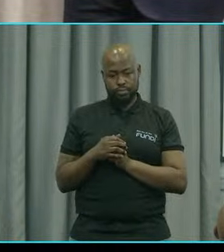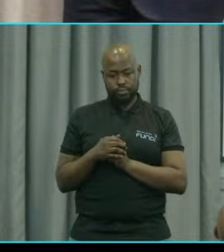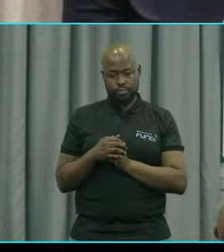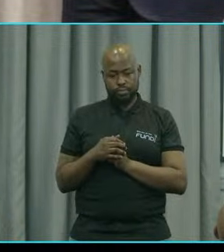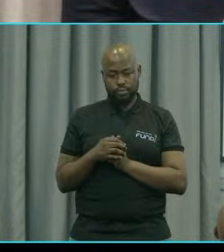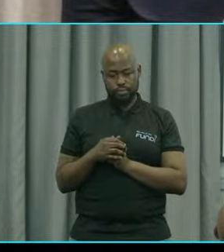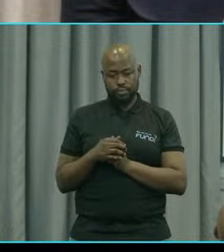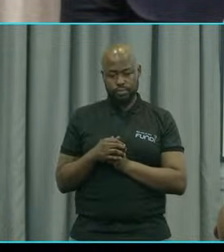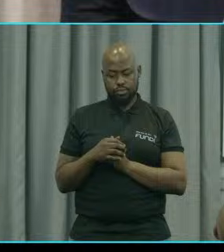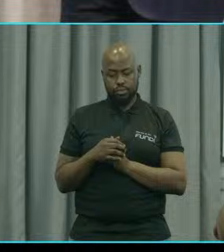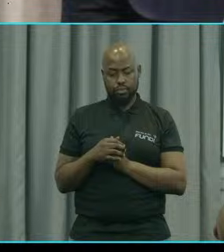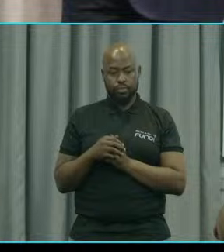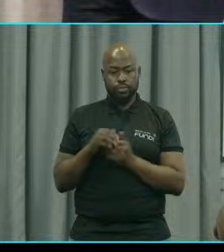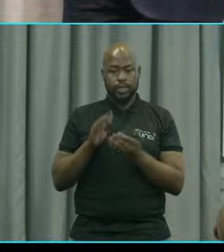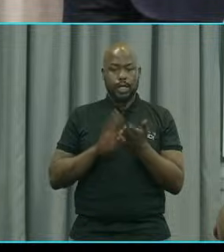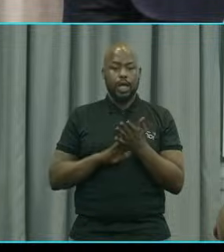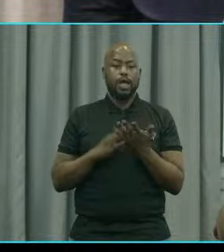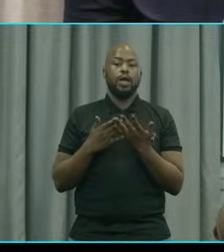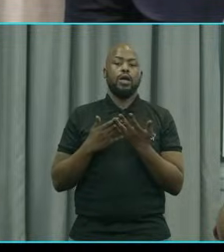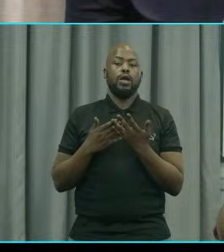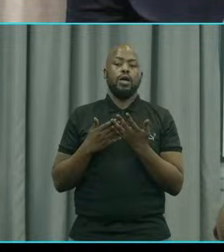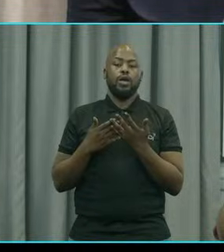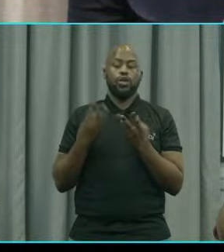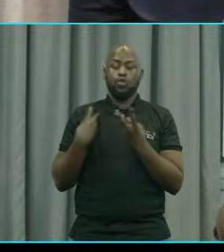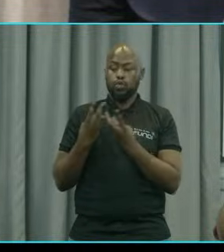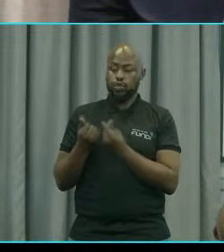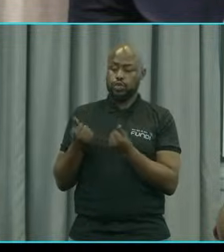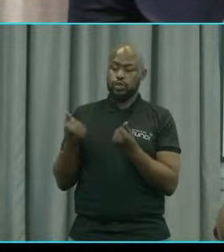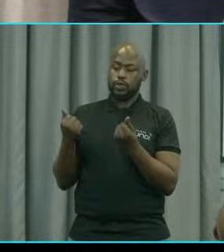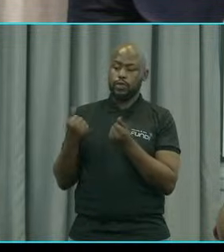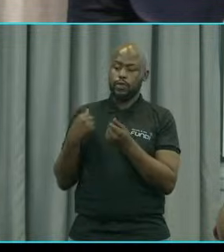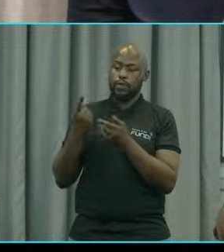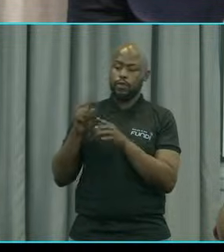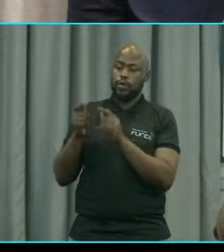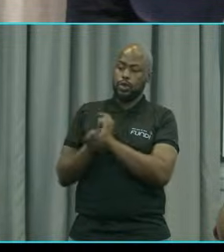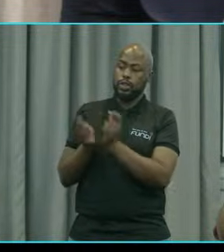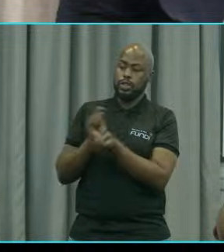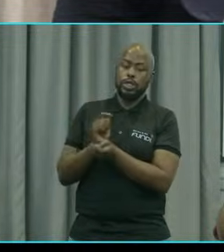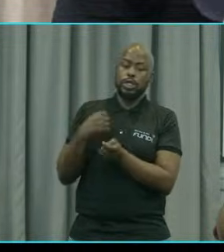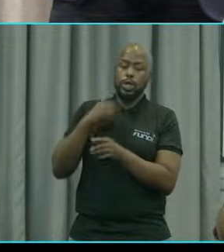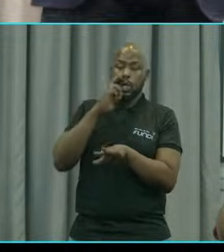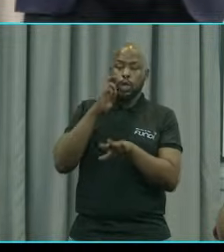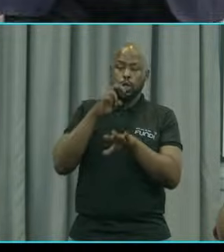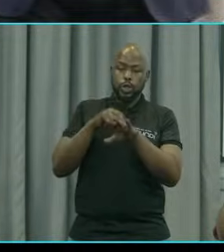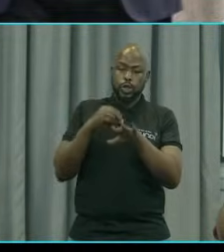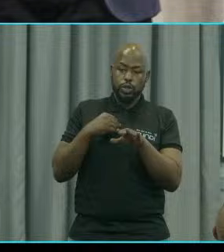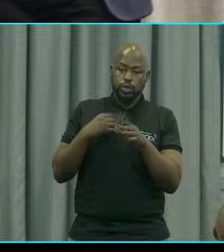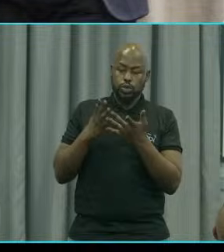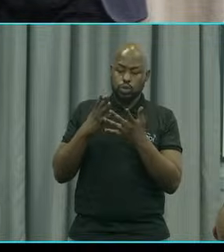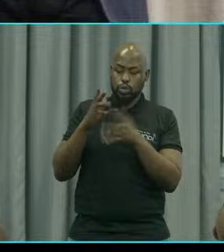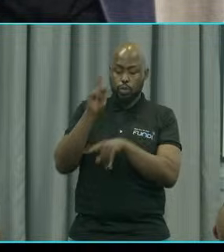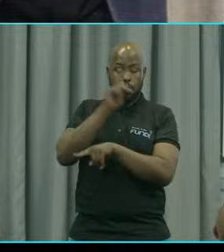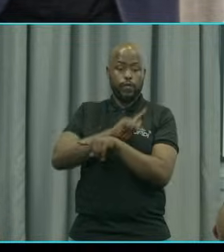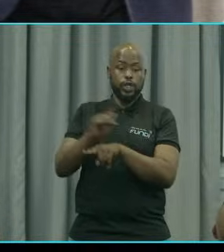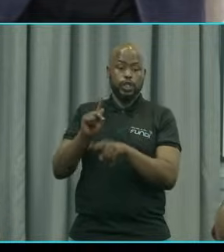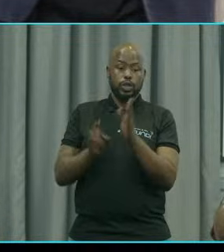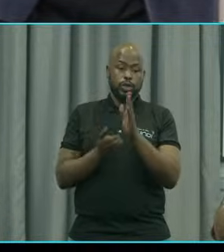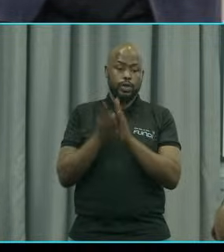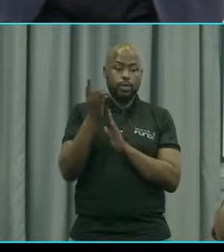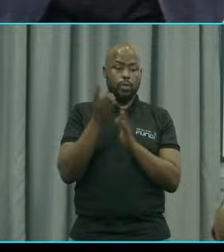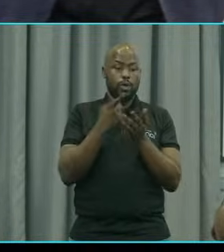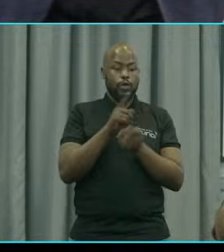And we are also arguing that to deal with resistance to change, you have to co-design professional development with teachers.